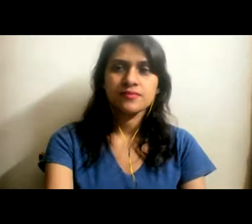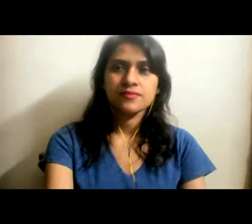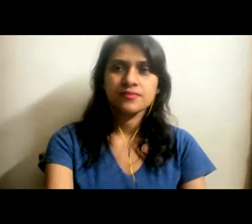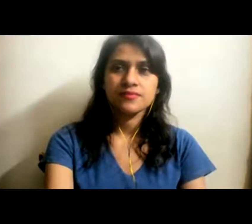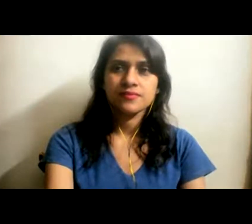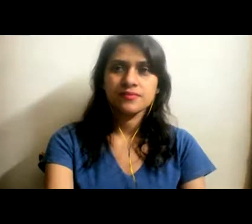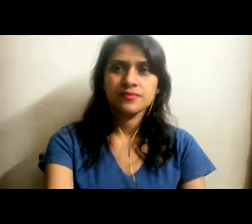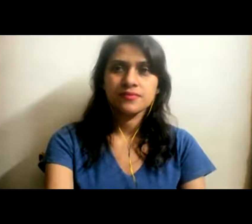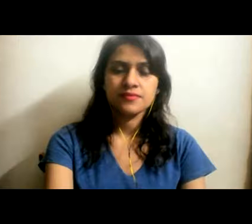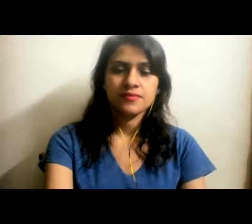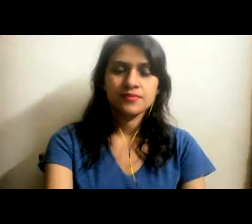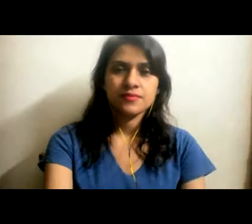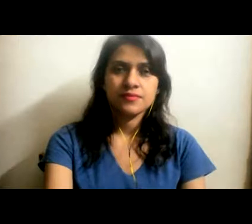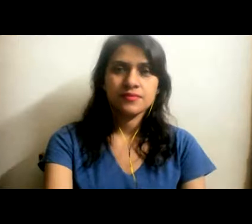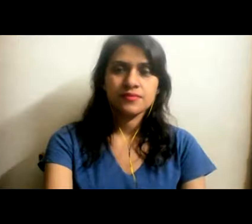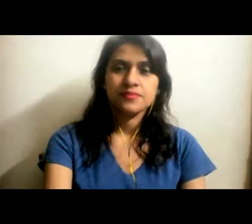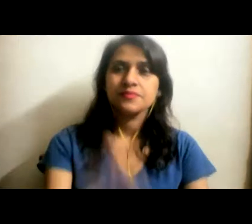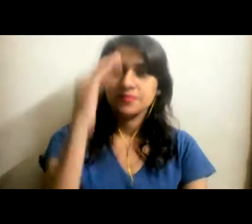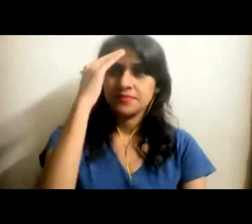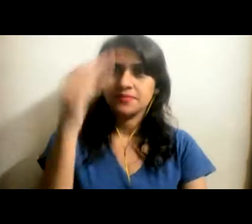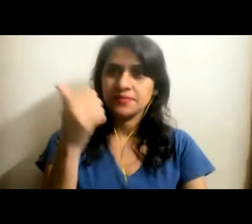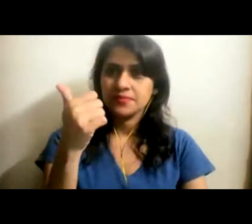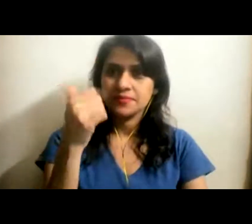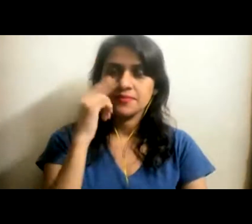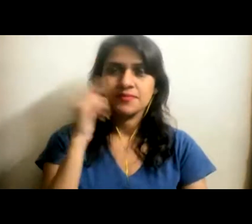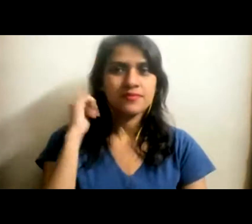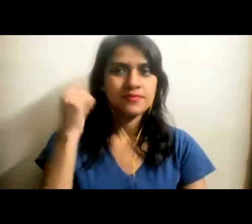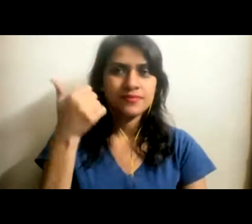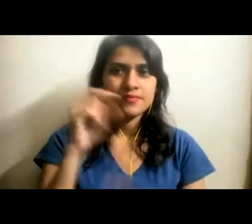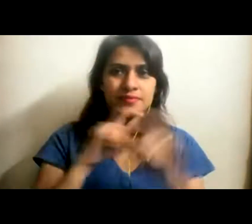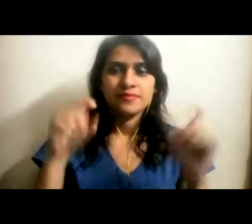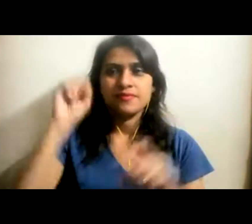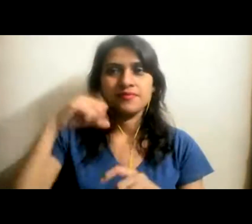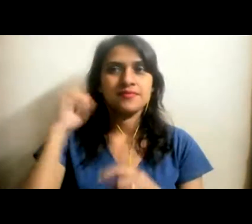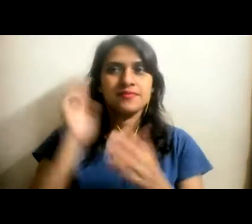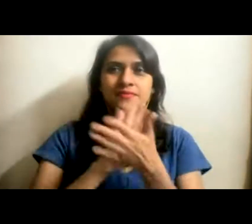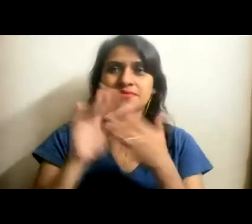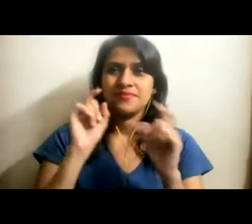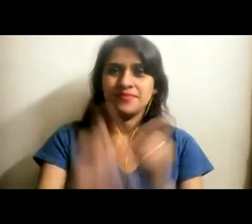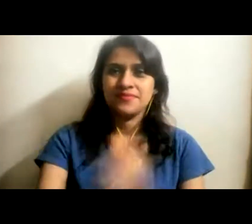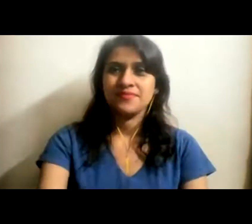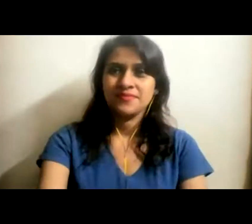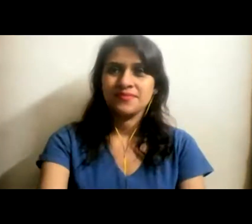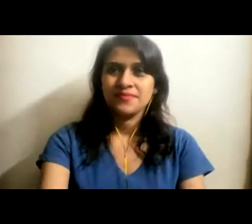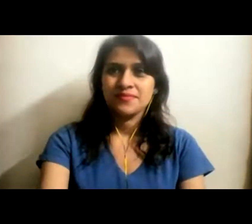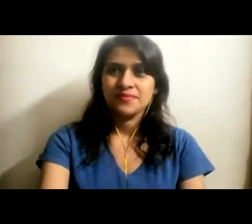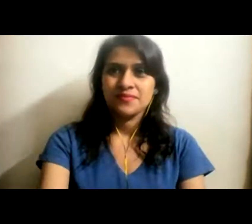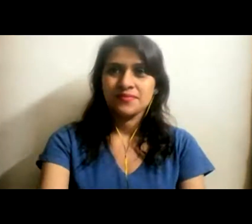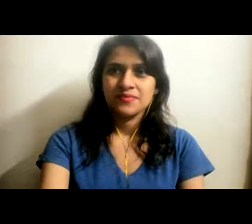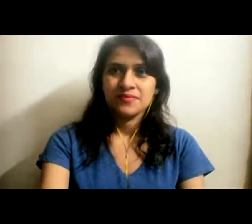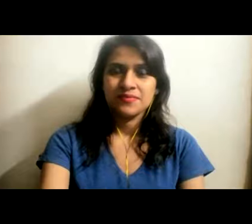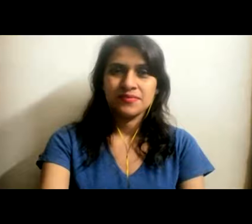Hi, am I audible? Yes, ma'am. Yes, ma'am. You're audible. Yeah. So,